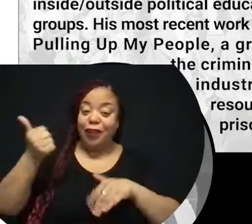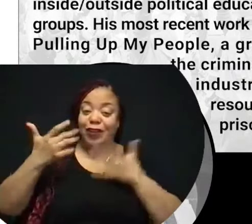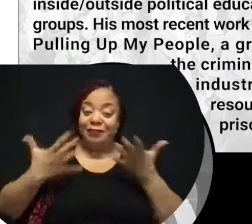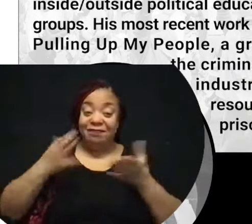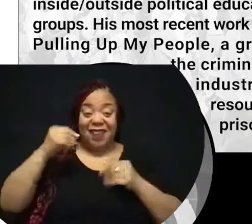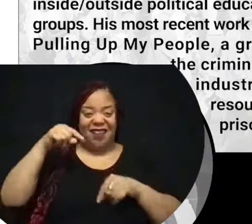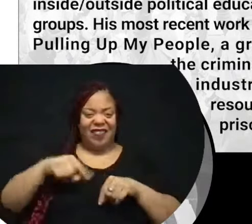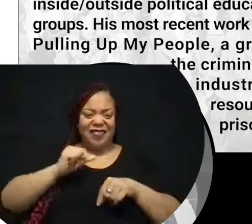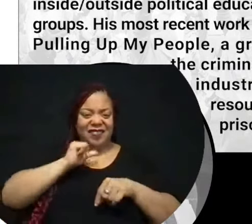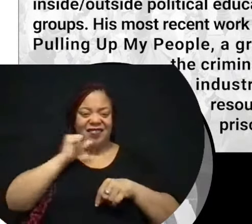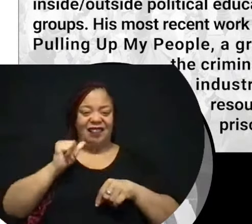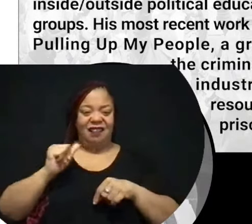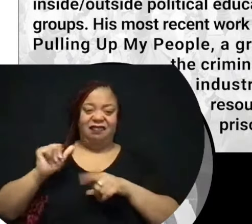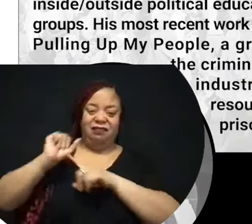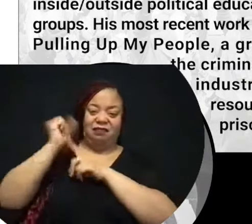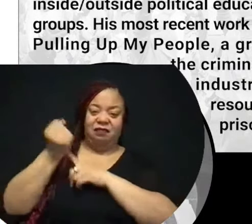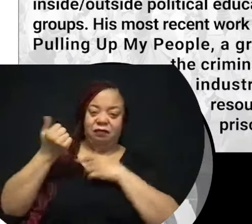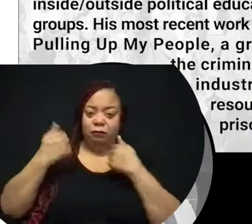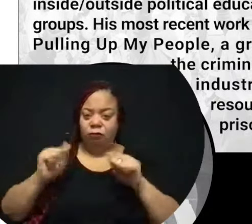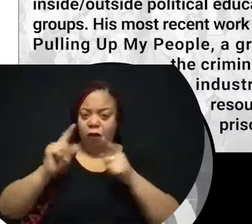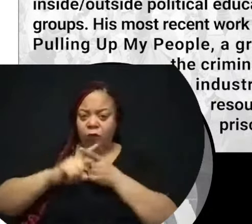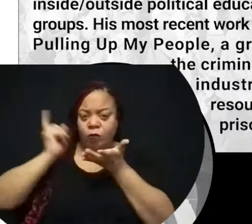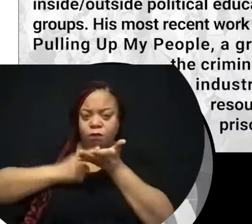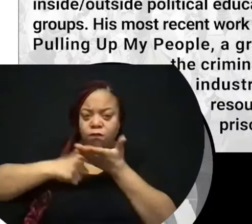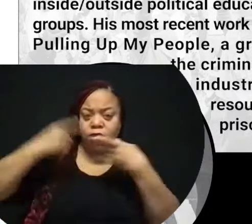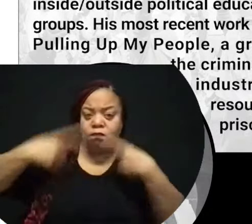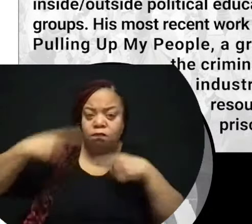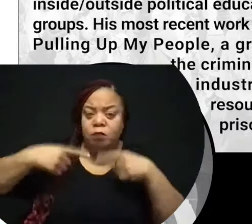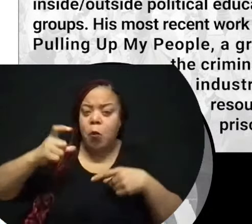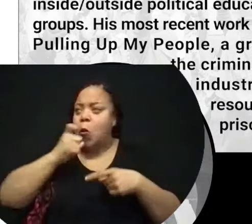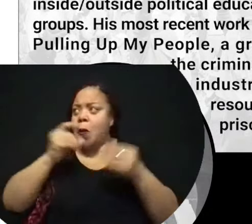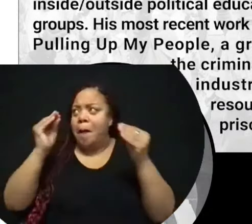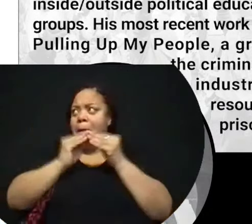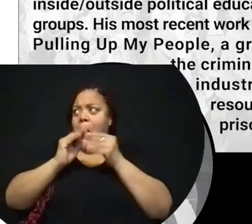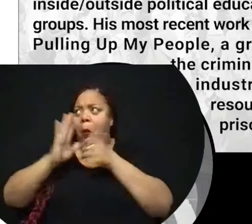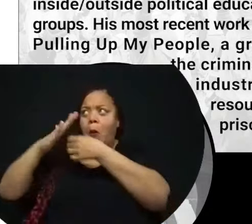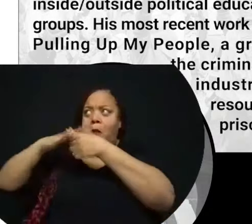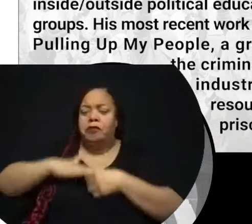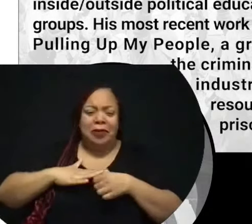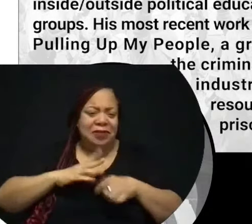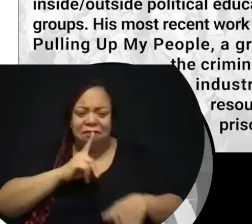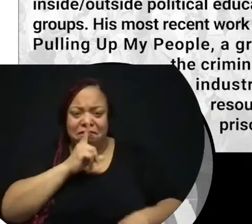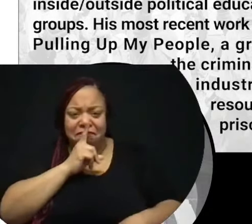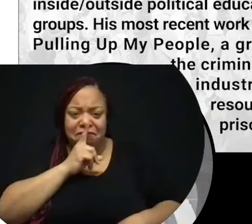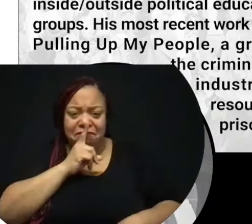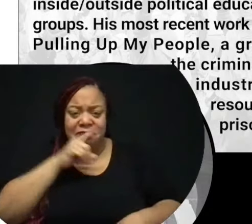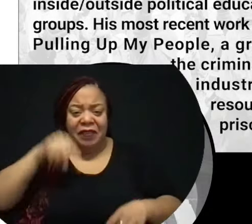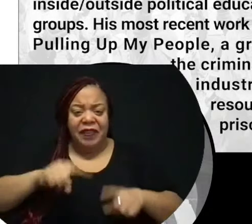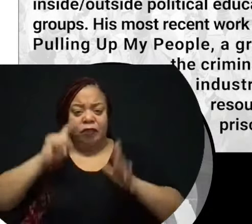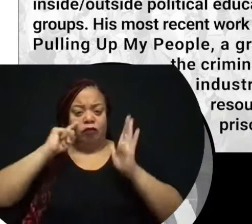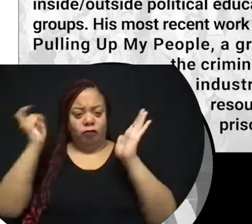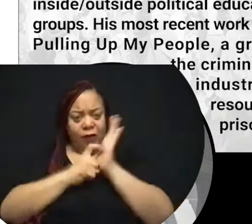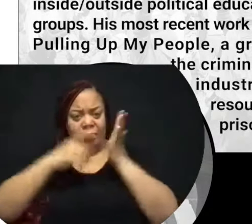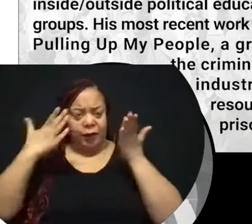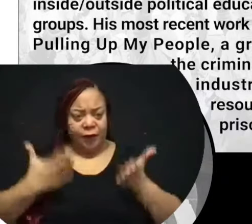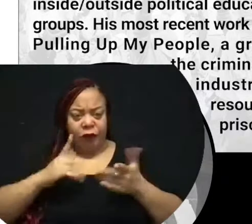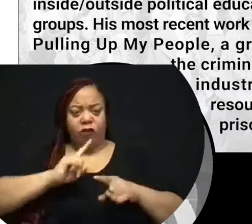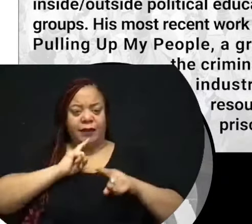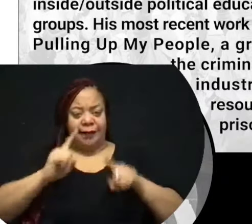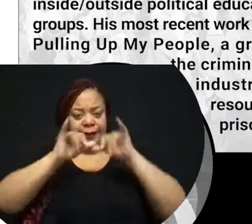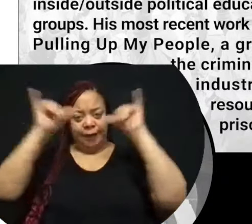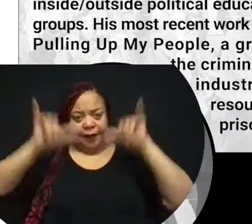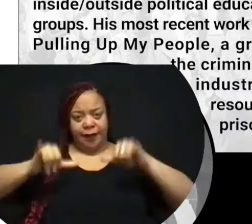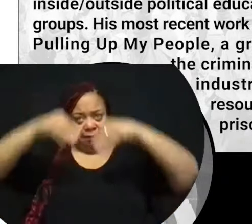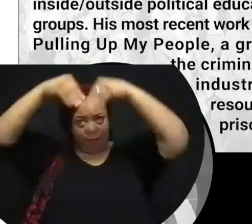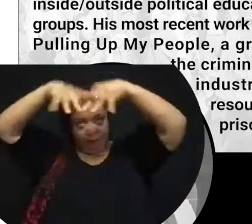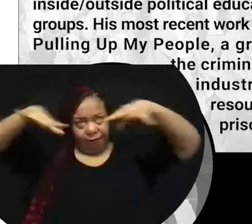disposability. And what does it mean to be disposable? Just think about a garbage disposal. All the